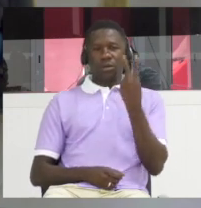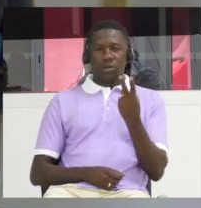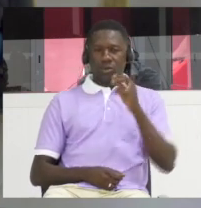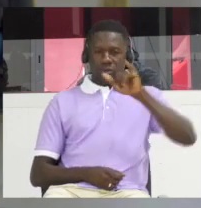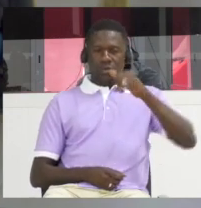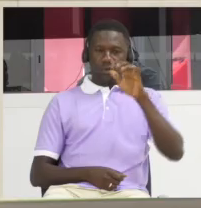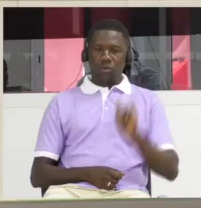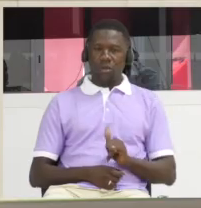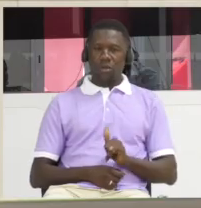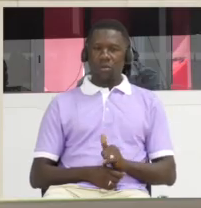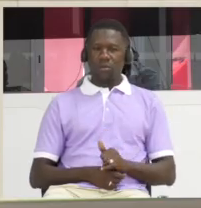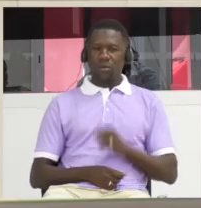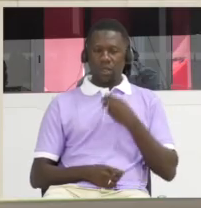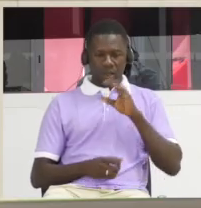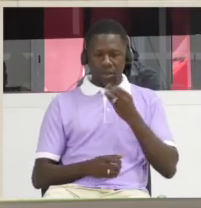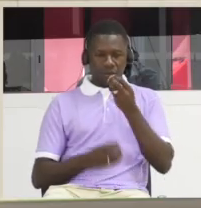work onwards?